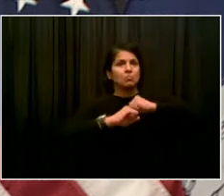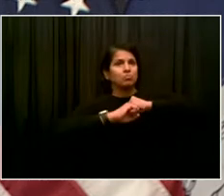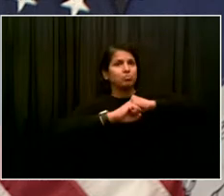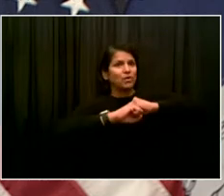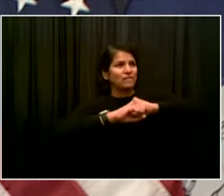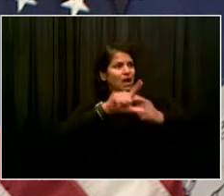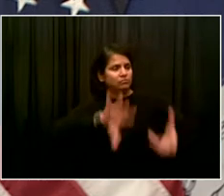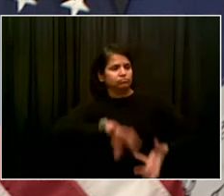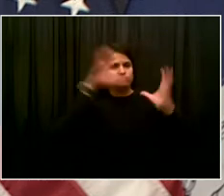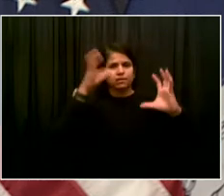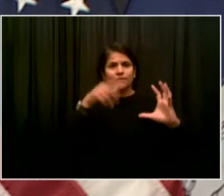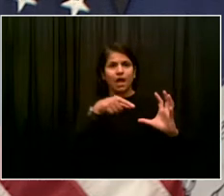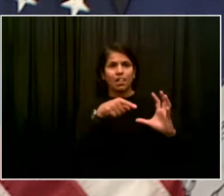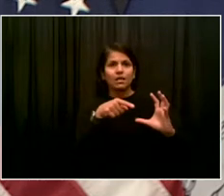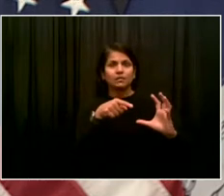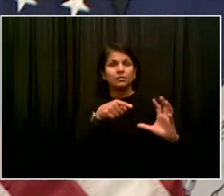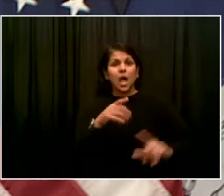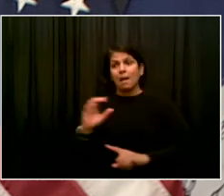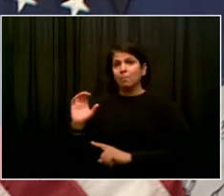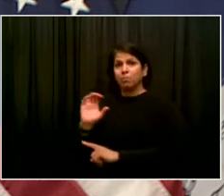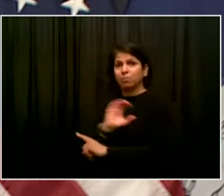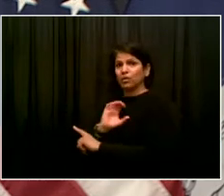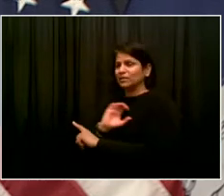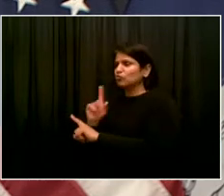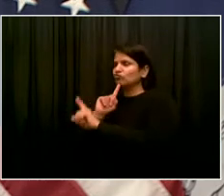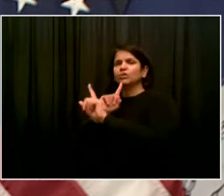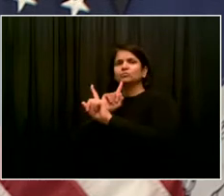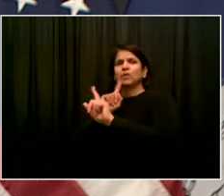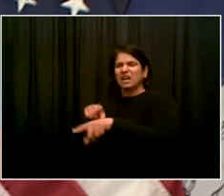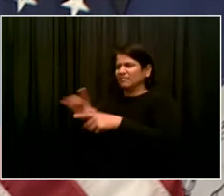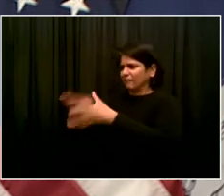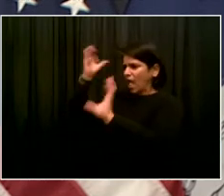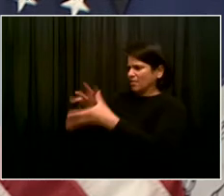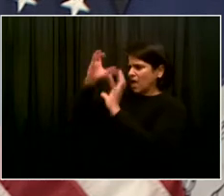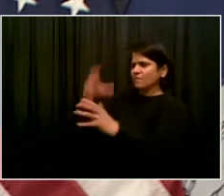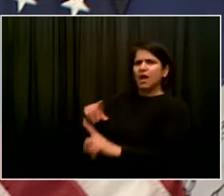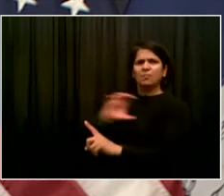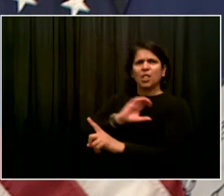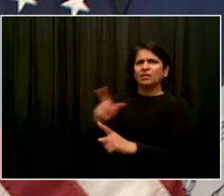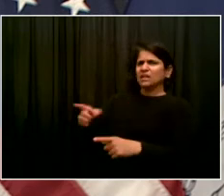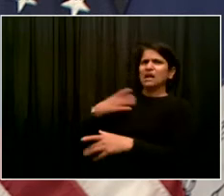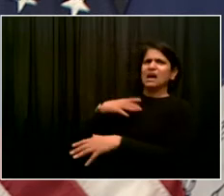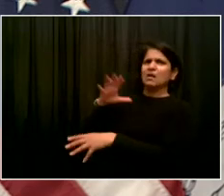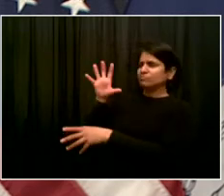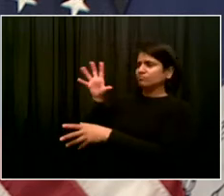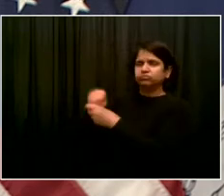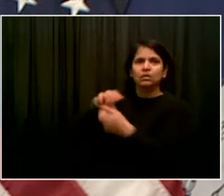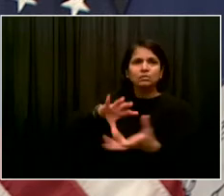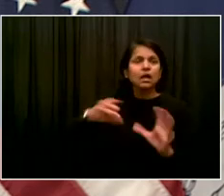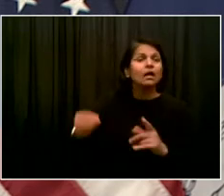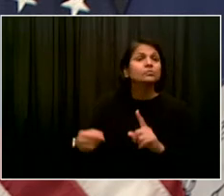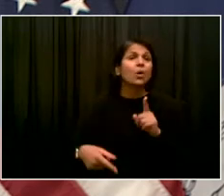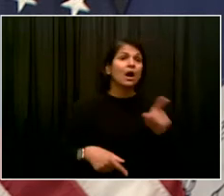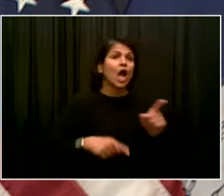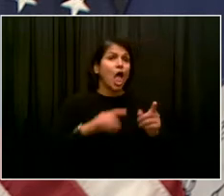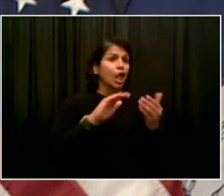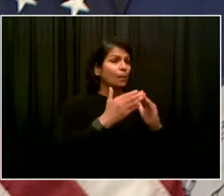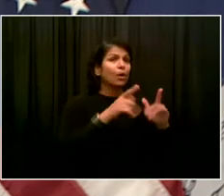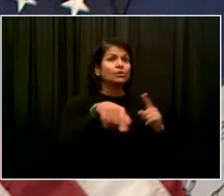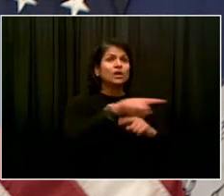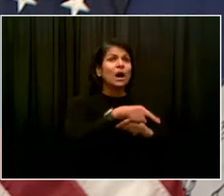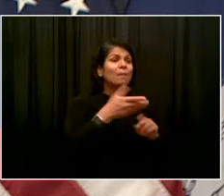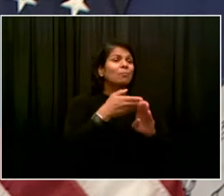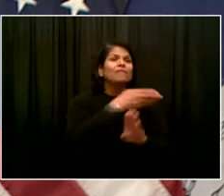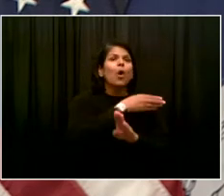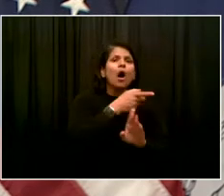first place so that police don't have to react to them. And I think the model for that kind of collaboration is Inspector Terrell Anderson, who works in the